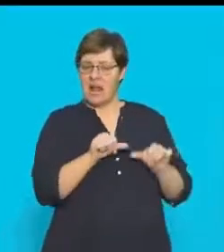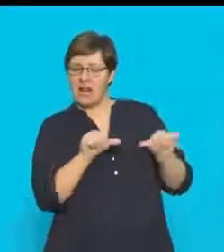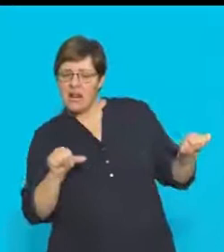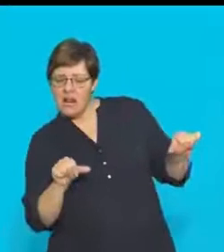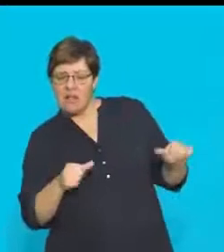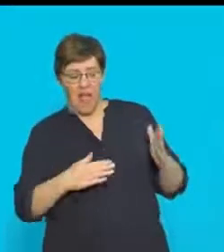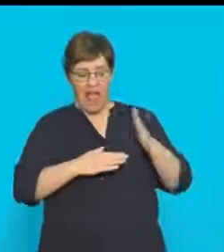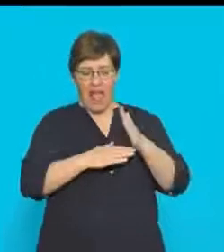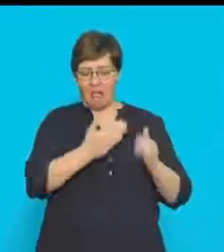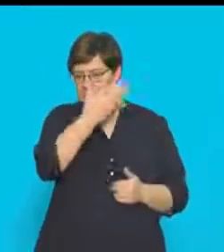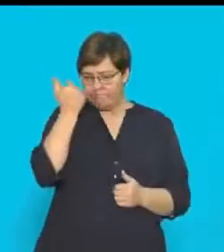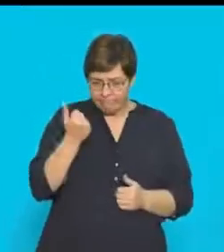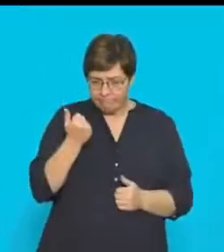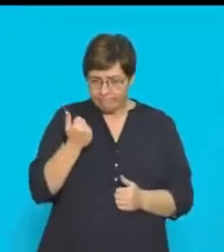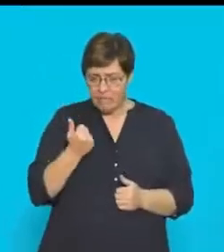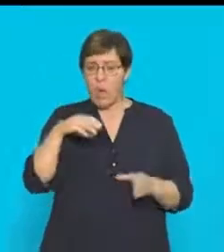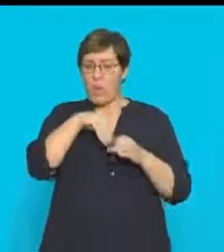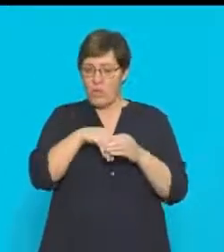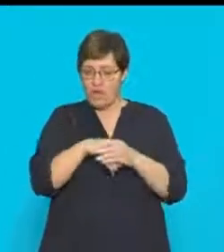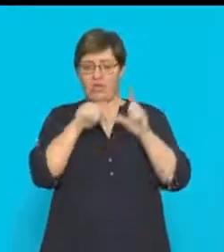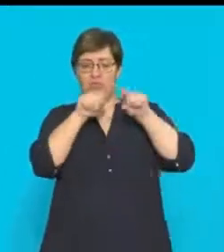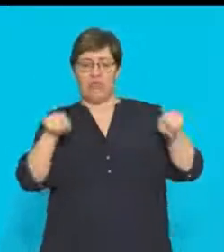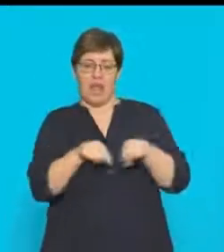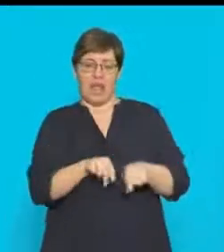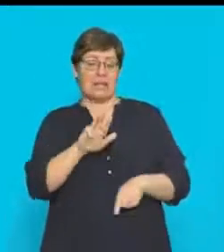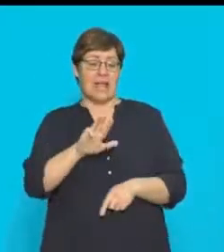unknown angles in non-right angle triangles.